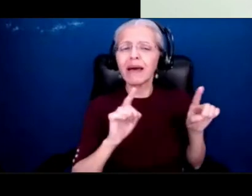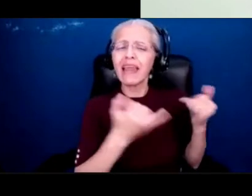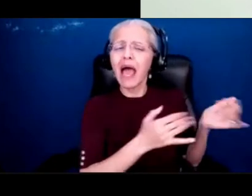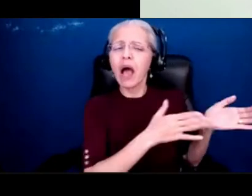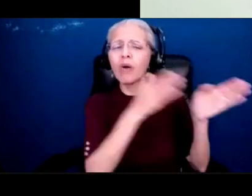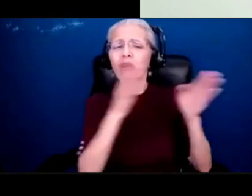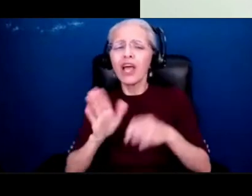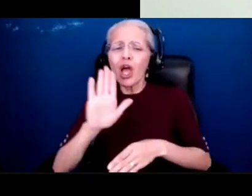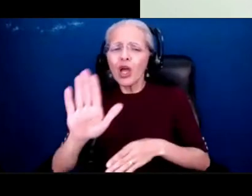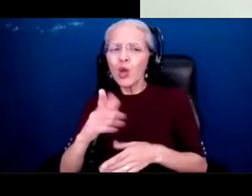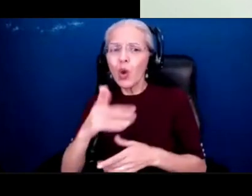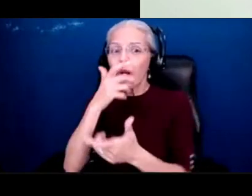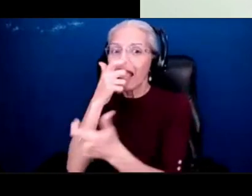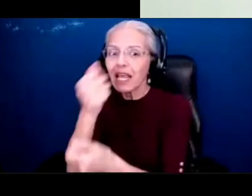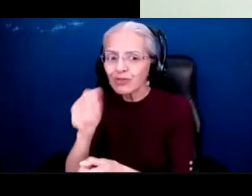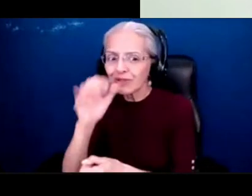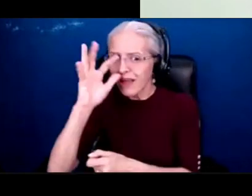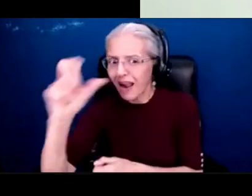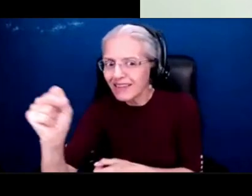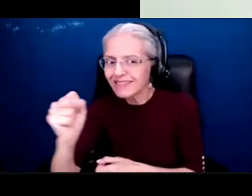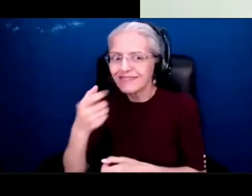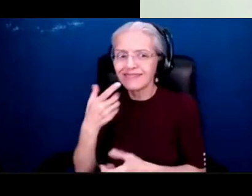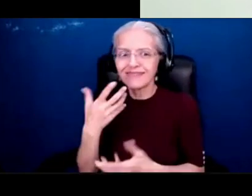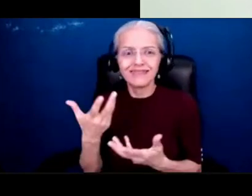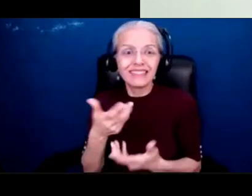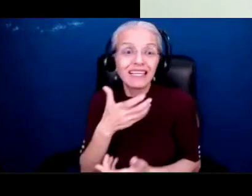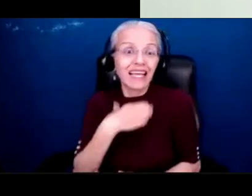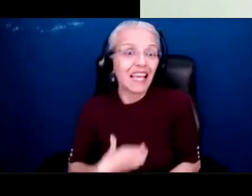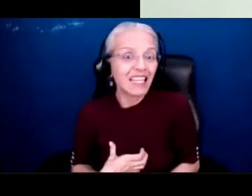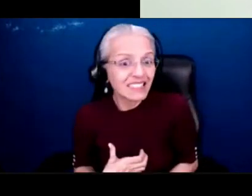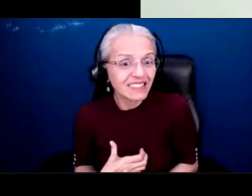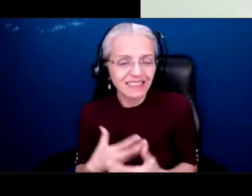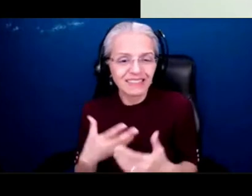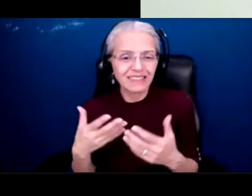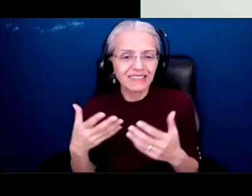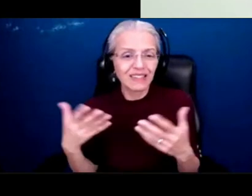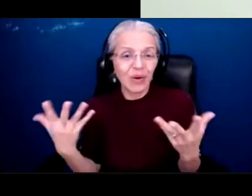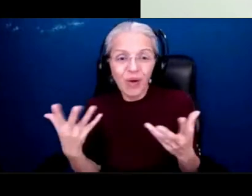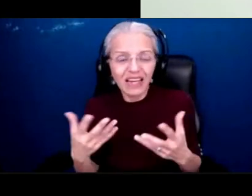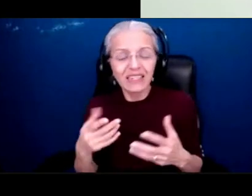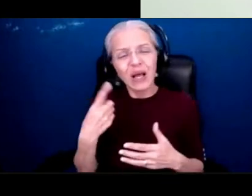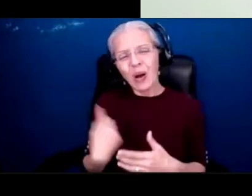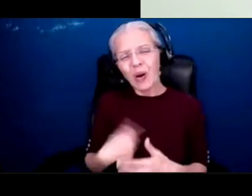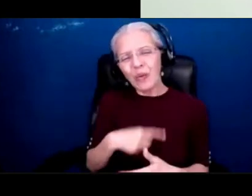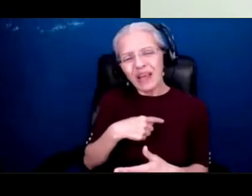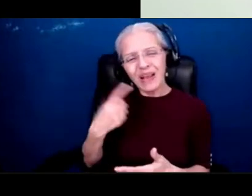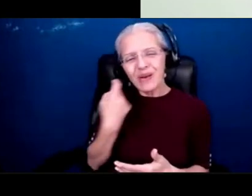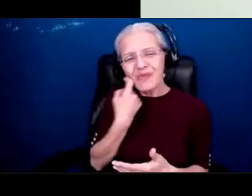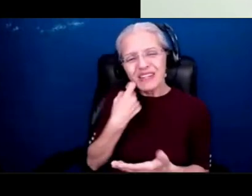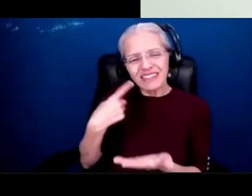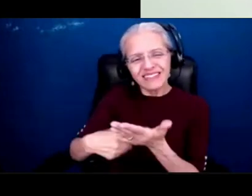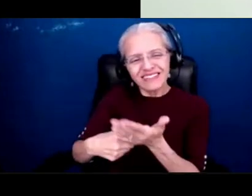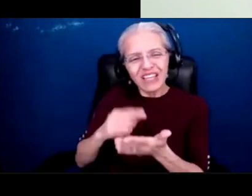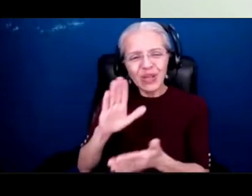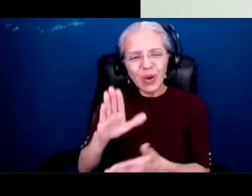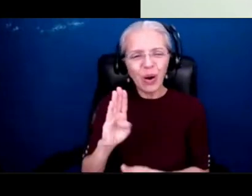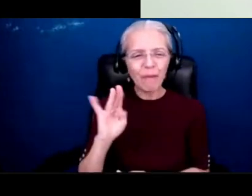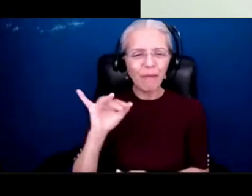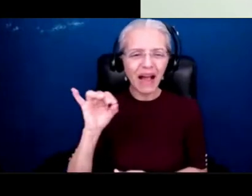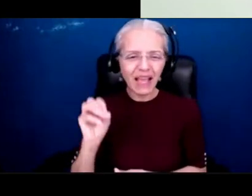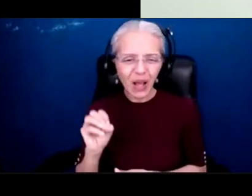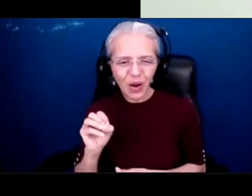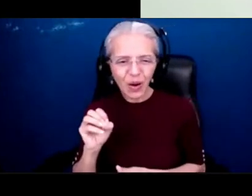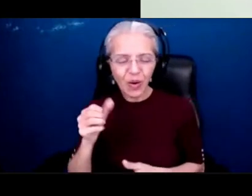what interests you. Oh my gosh. If we had a little talk about your bio and which one to